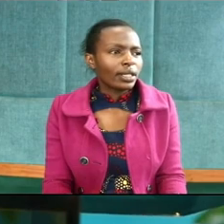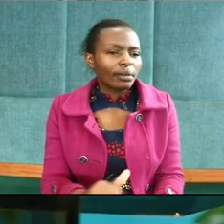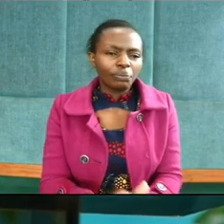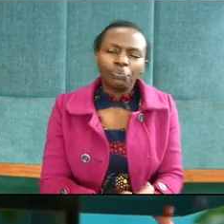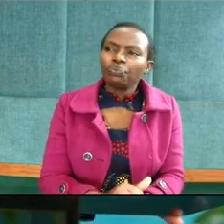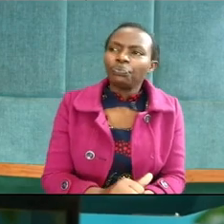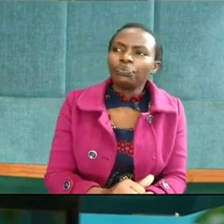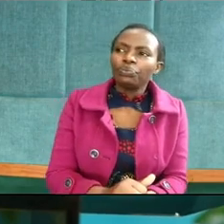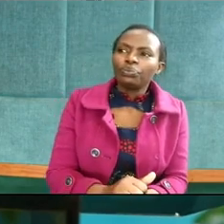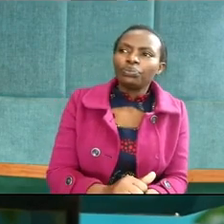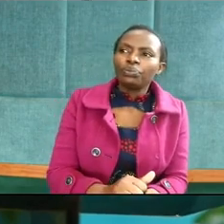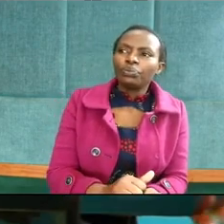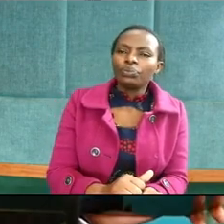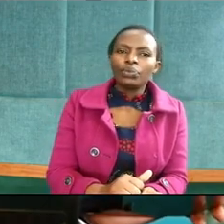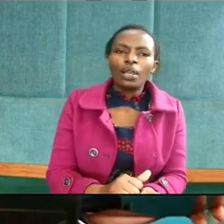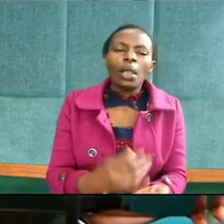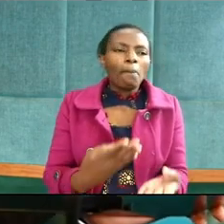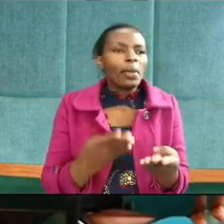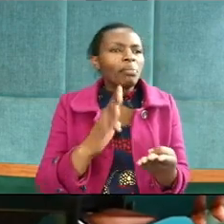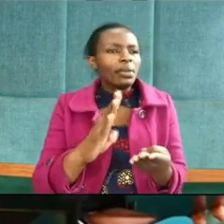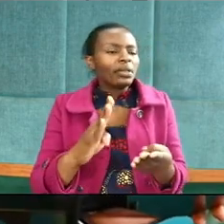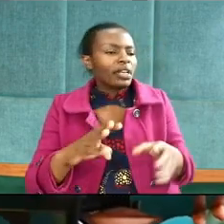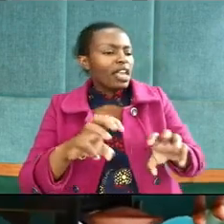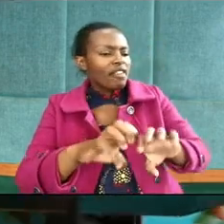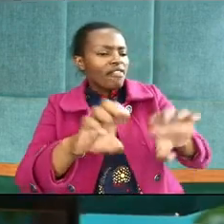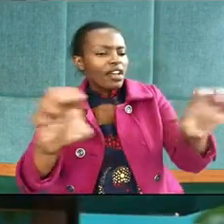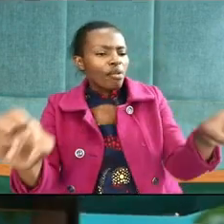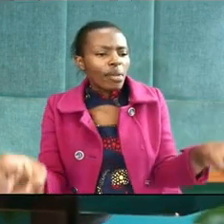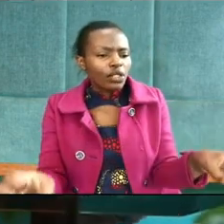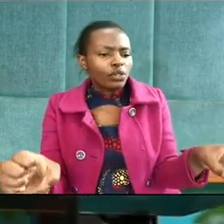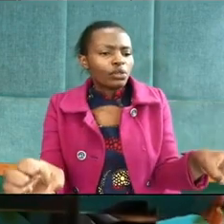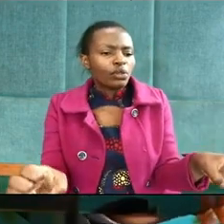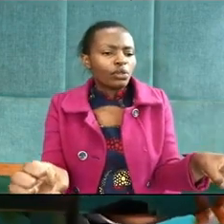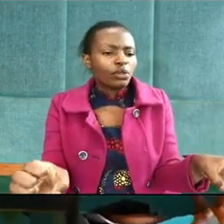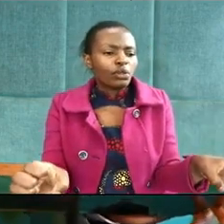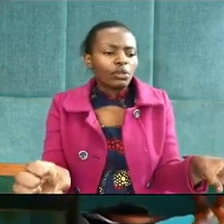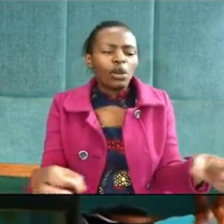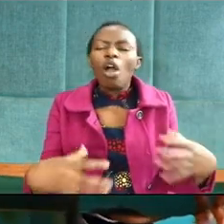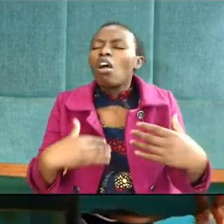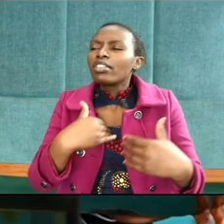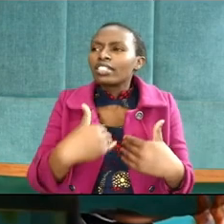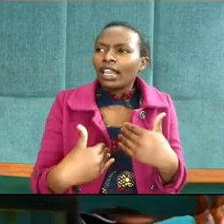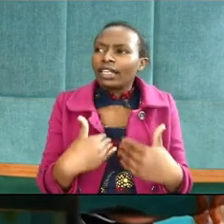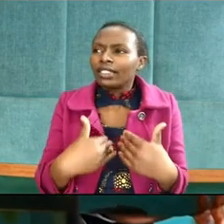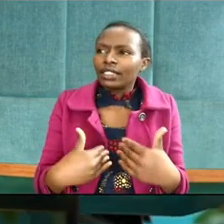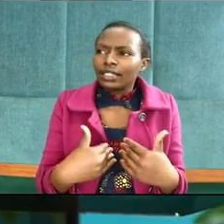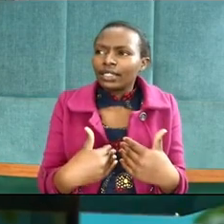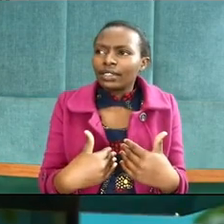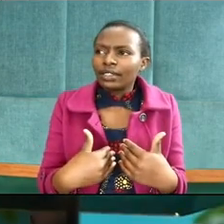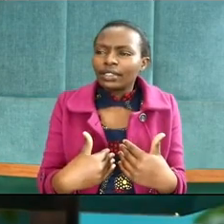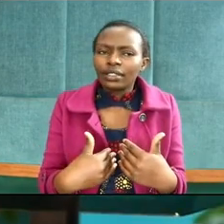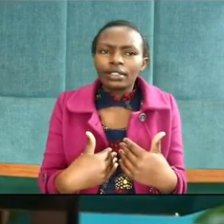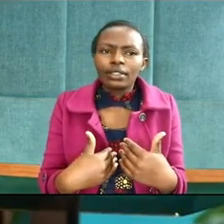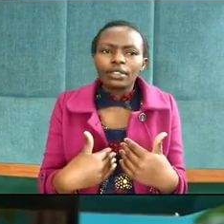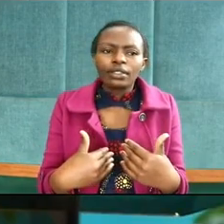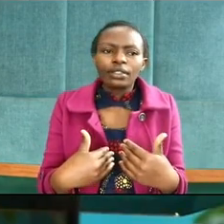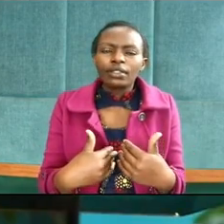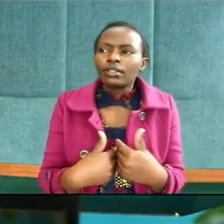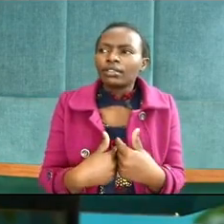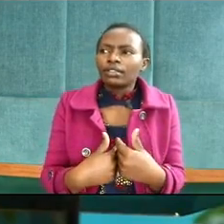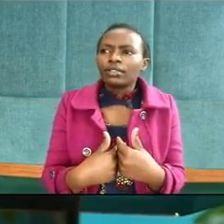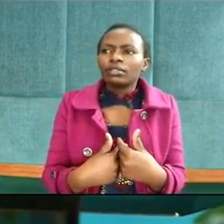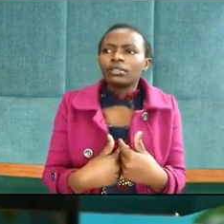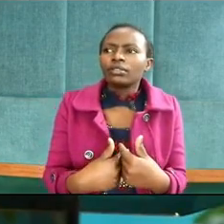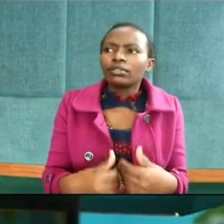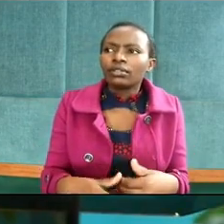And these can be environmental factors, unpleasant experiences, discrepancies